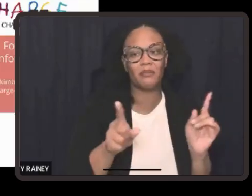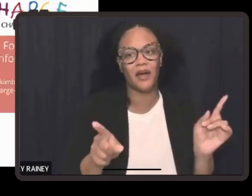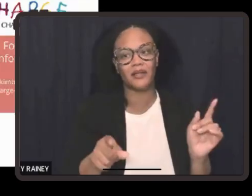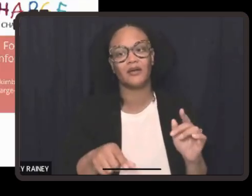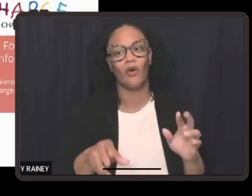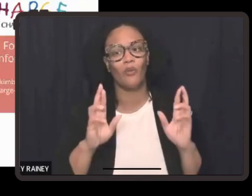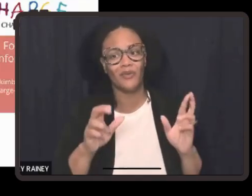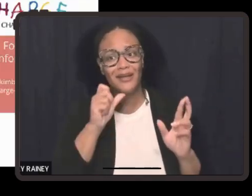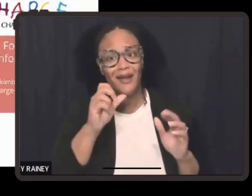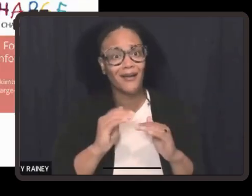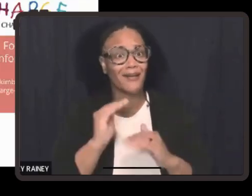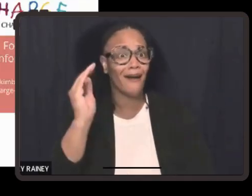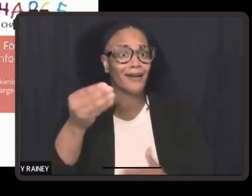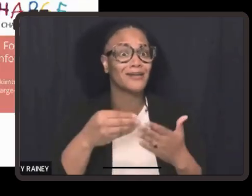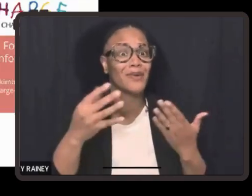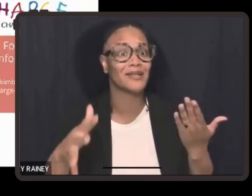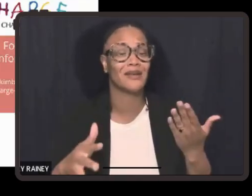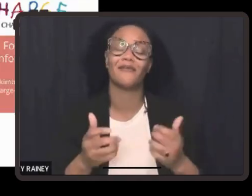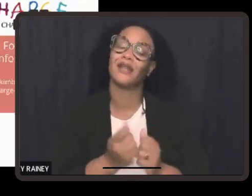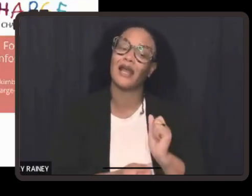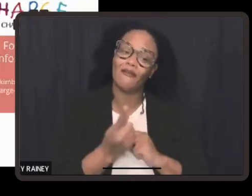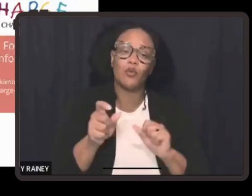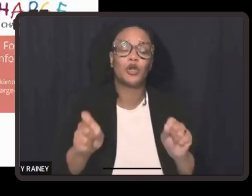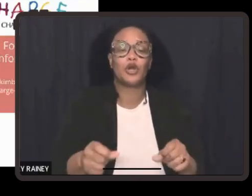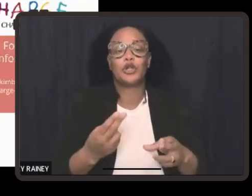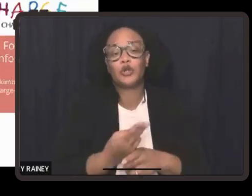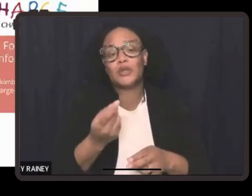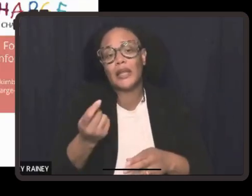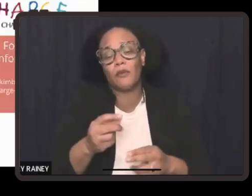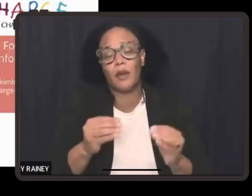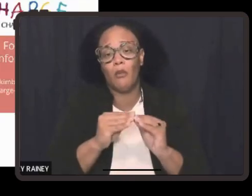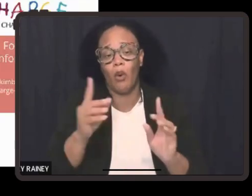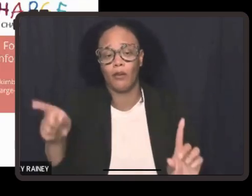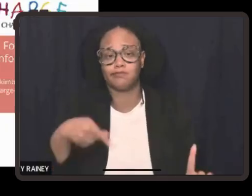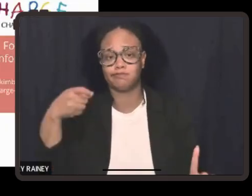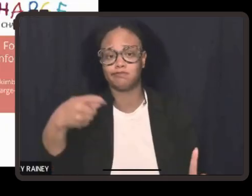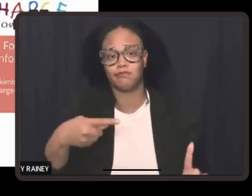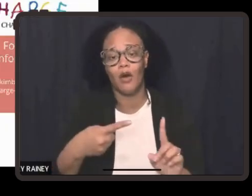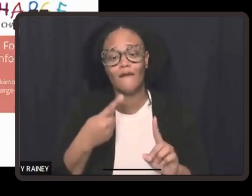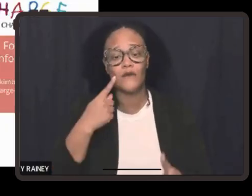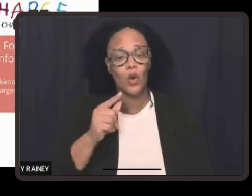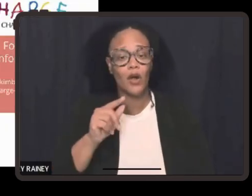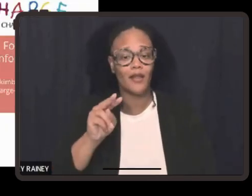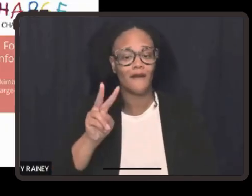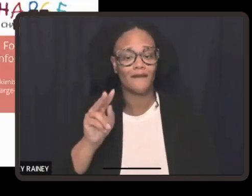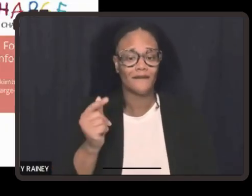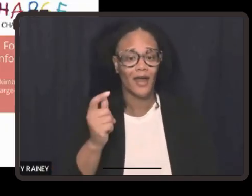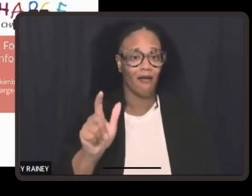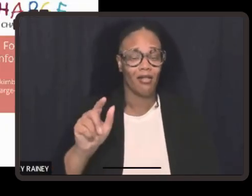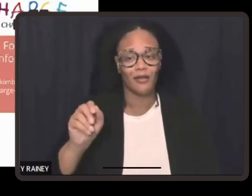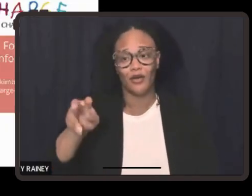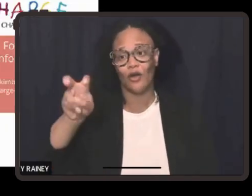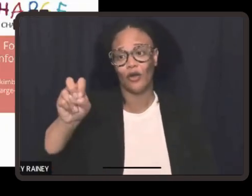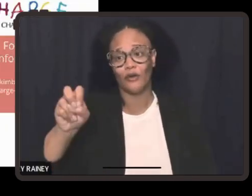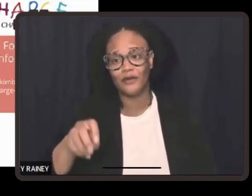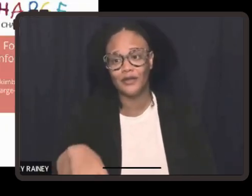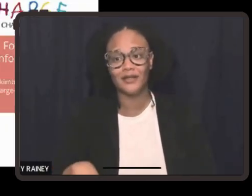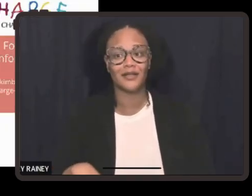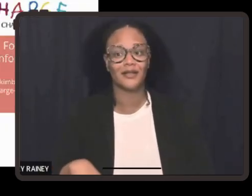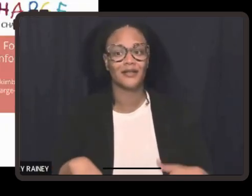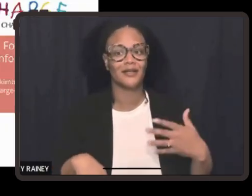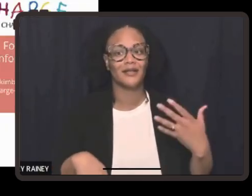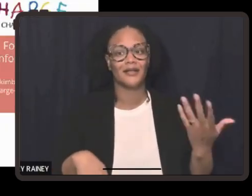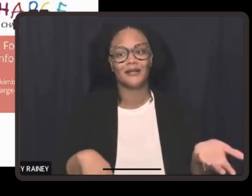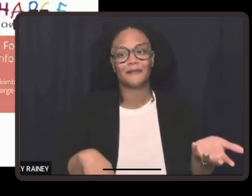you know what, everybody can use a bit of stimulation of their vagal nerve. I think it can help. It's not contraindicated for anybody. Great